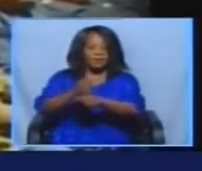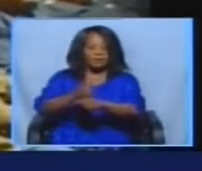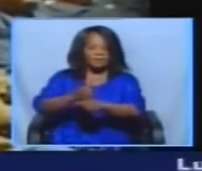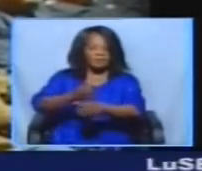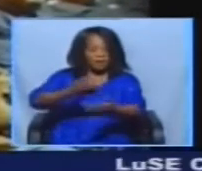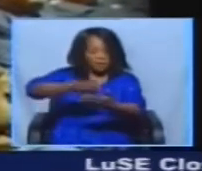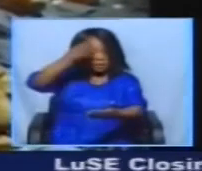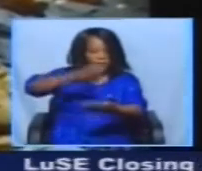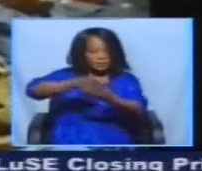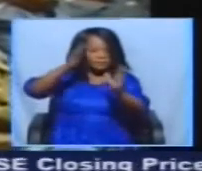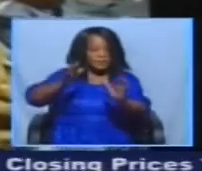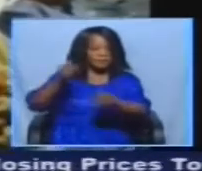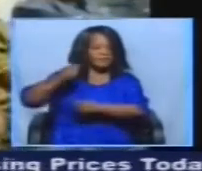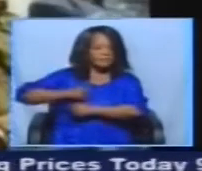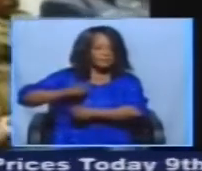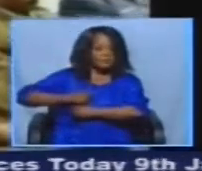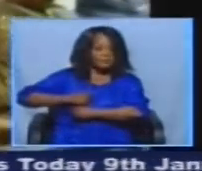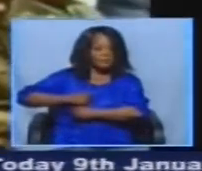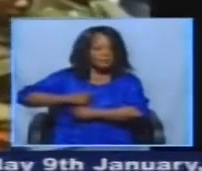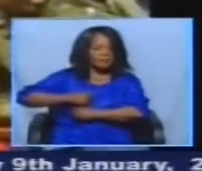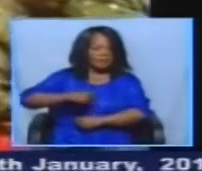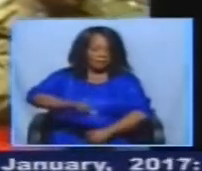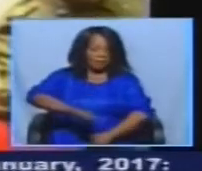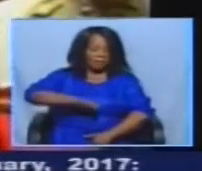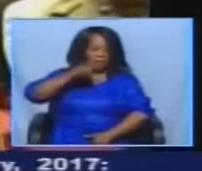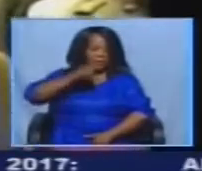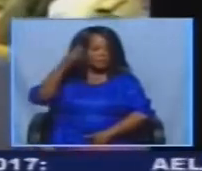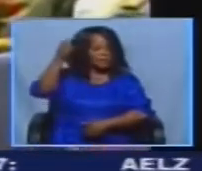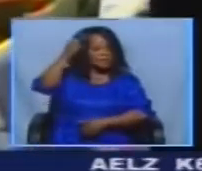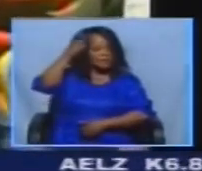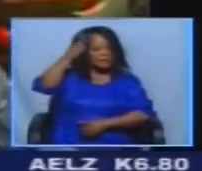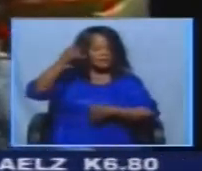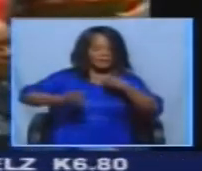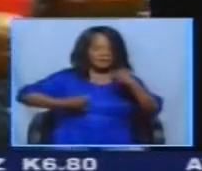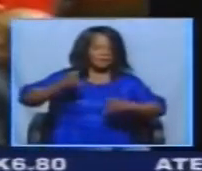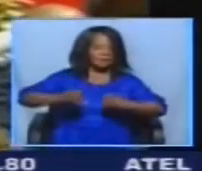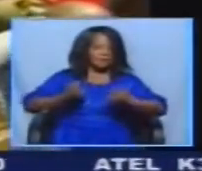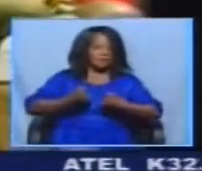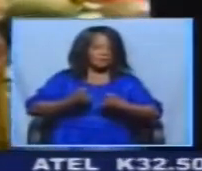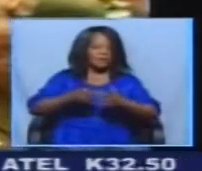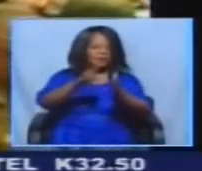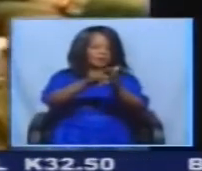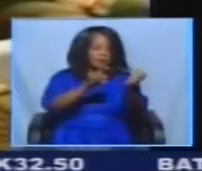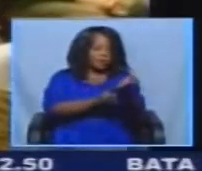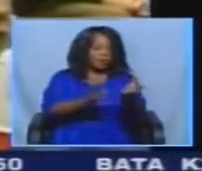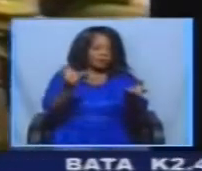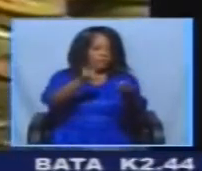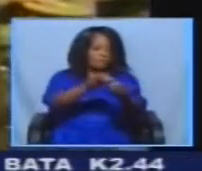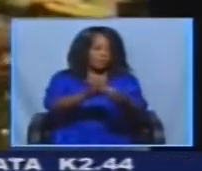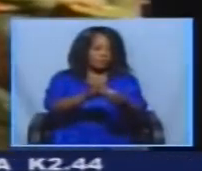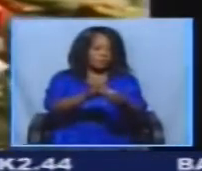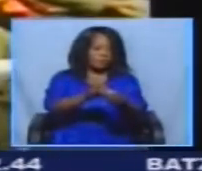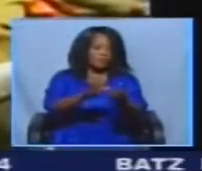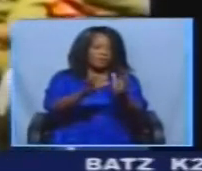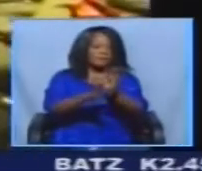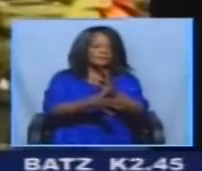officers. It is with a sense of pride and joy, and I wish to put it on record, that the college has so